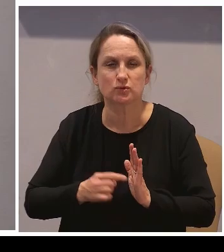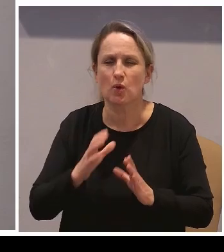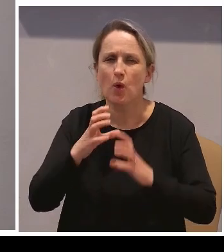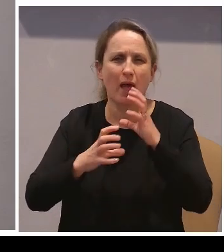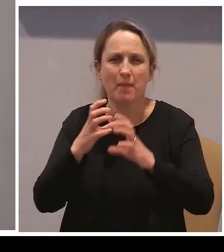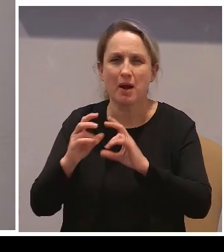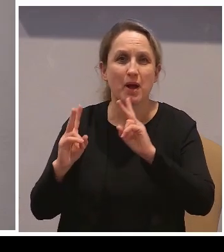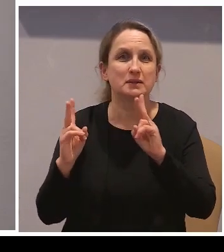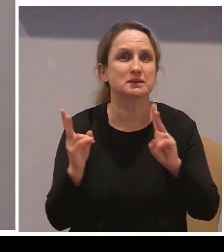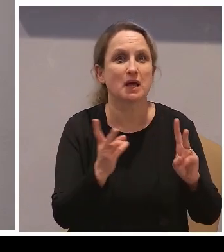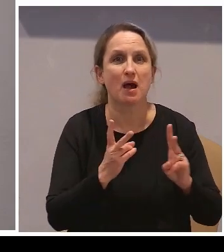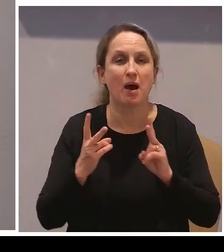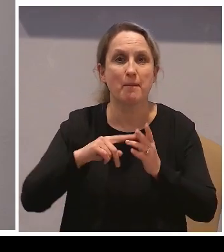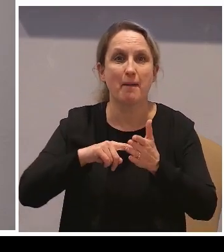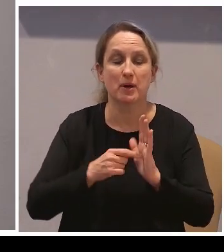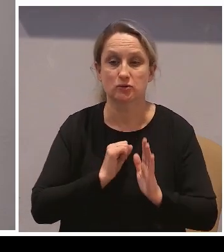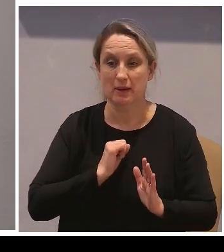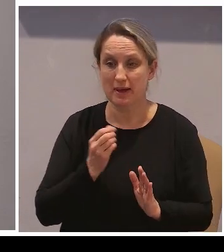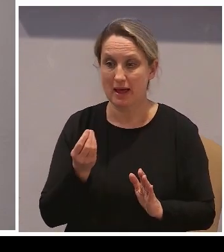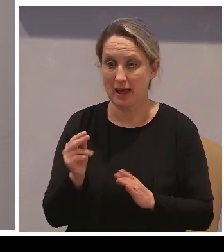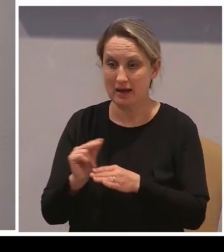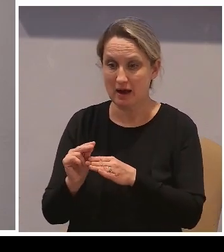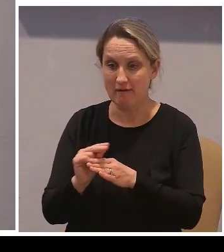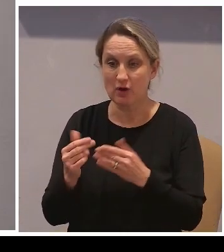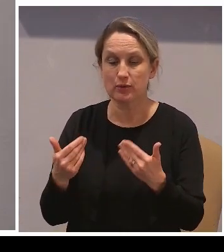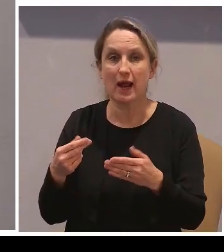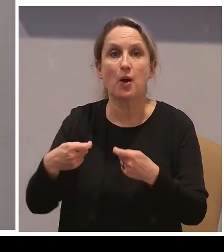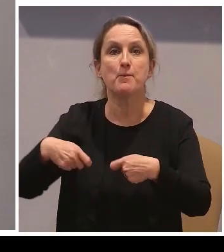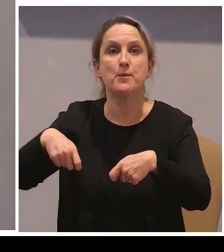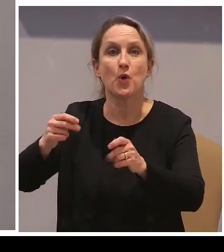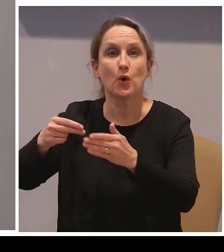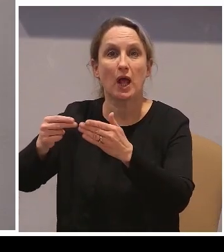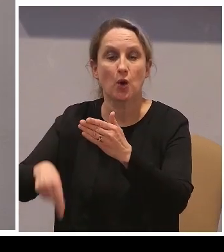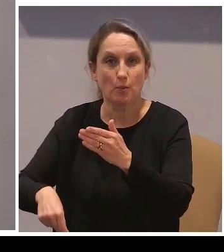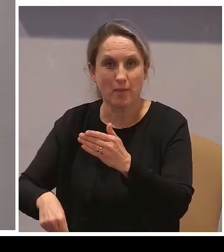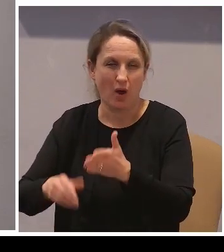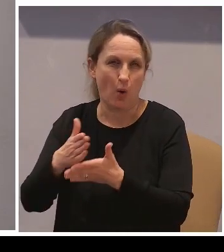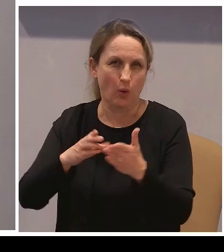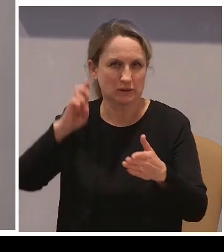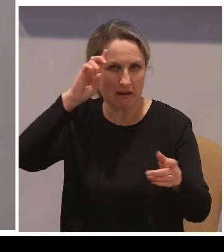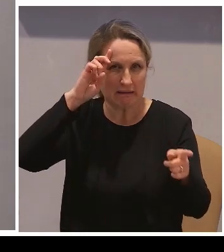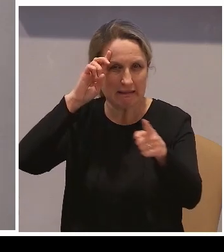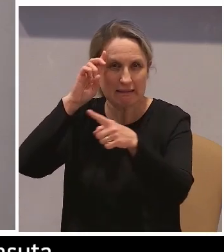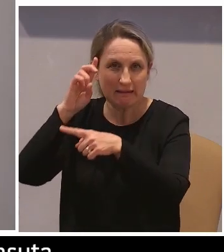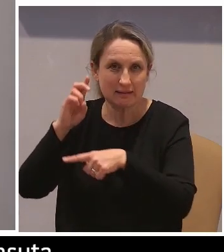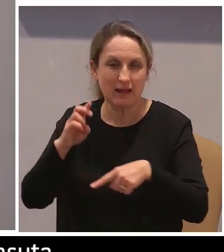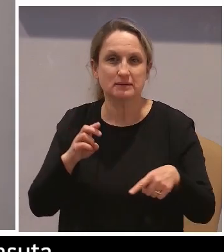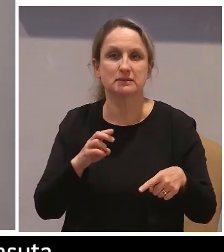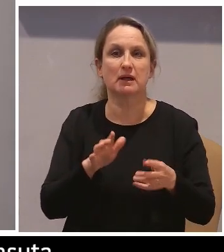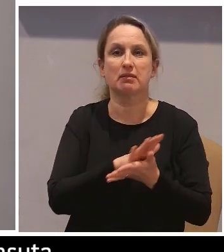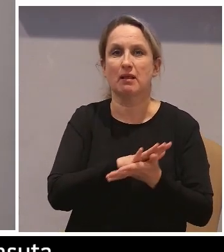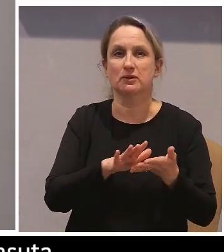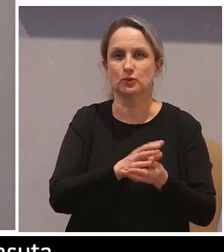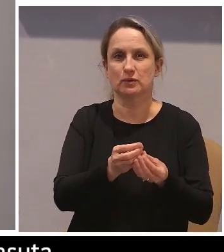not be free. It will be on a paid basis only, because in certain countries